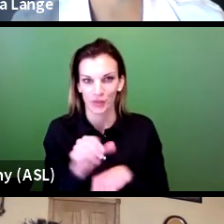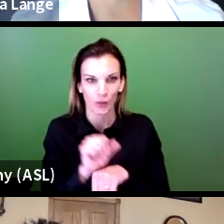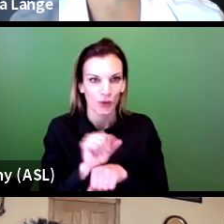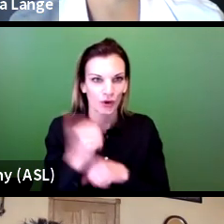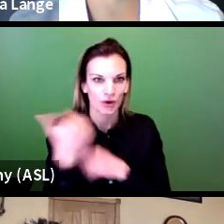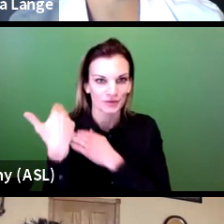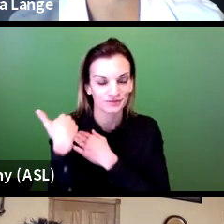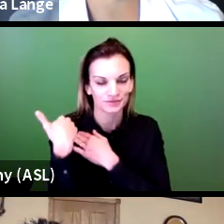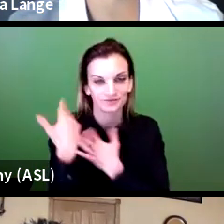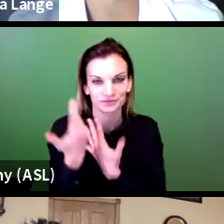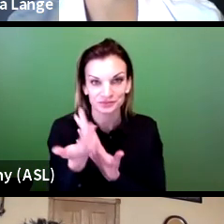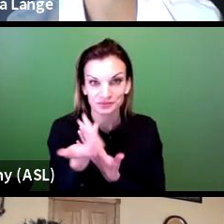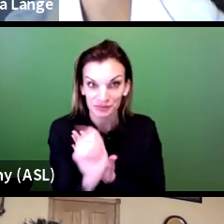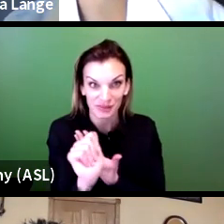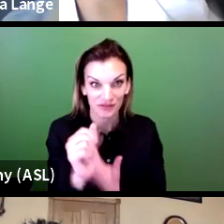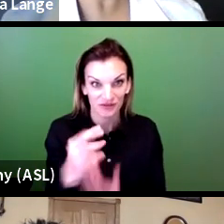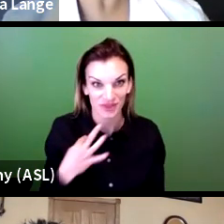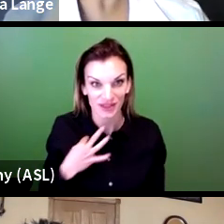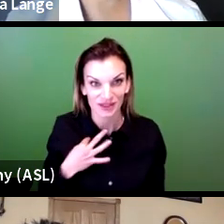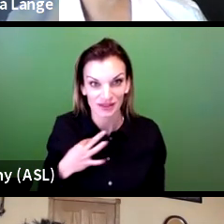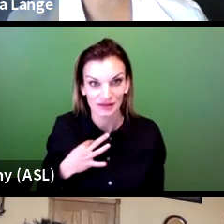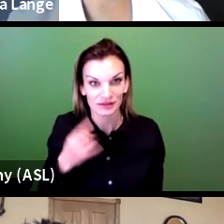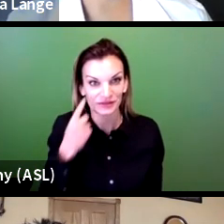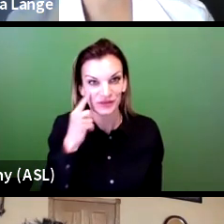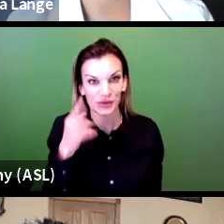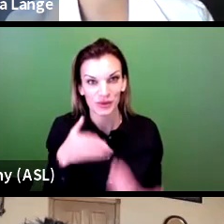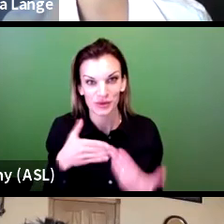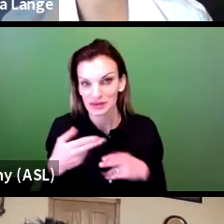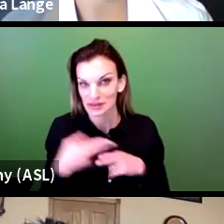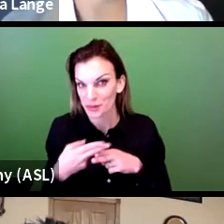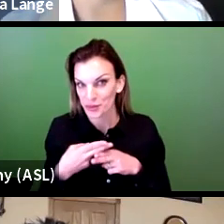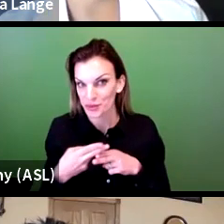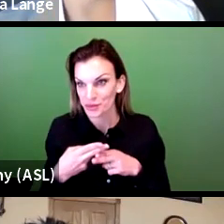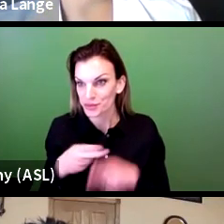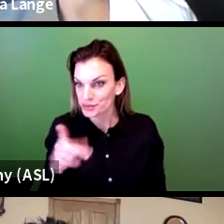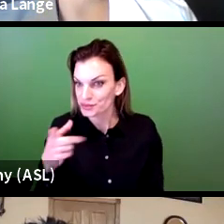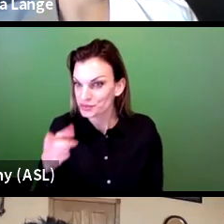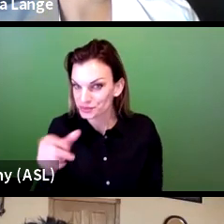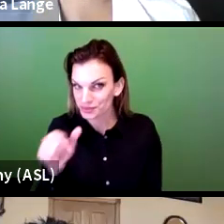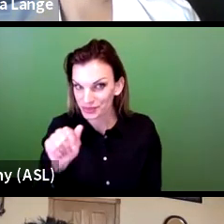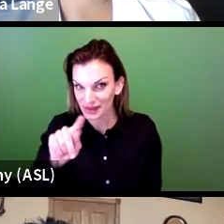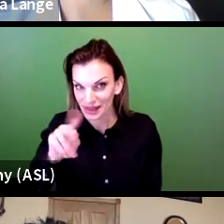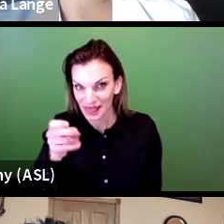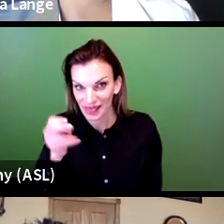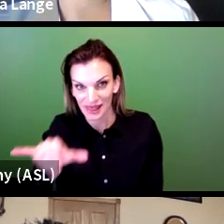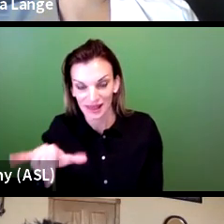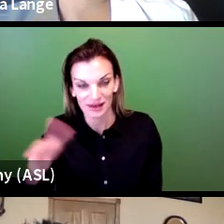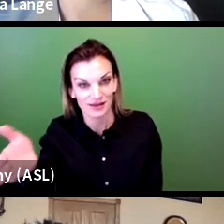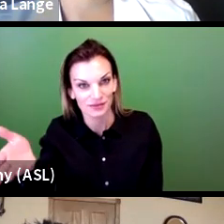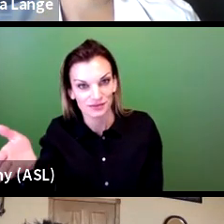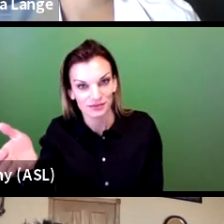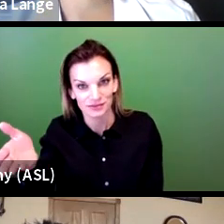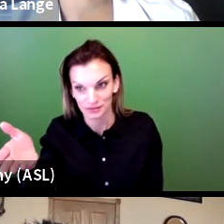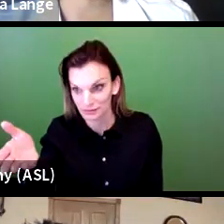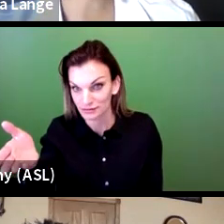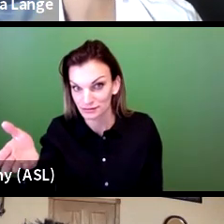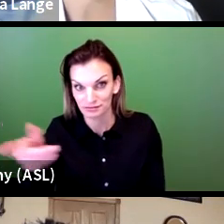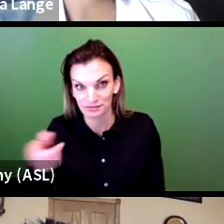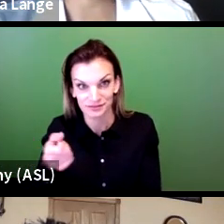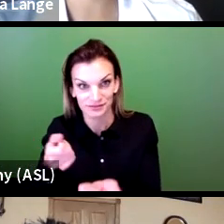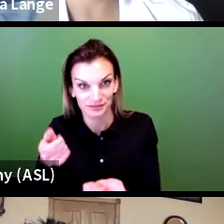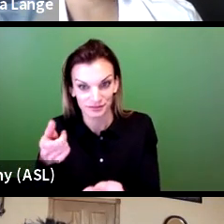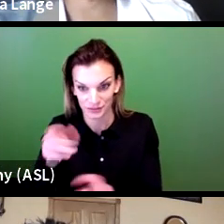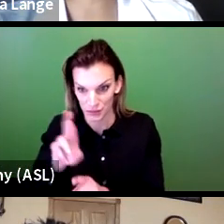So any volunteers for temporary chair? Anthony, is that good with Rhonda and